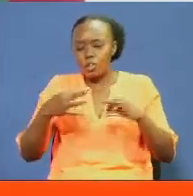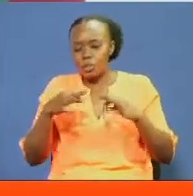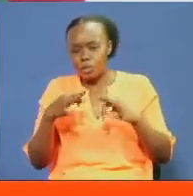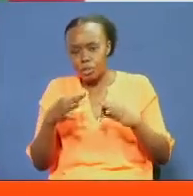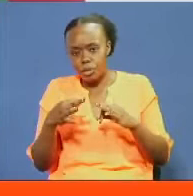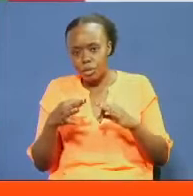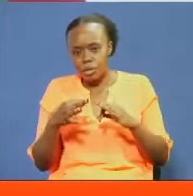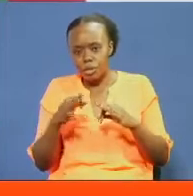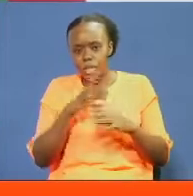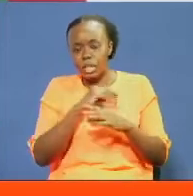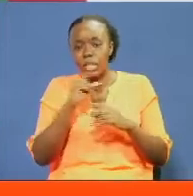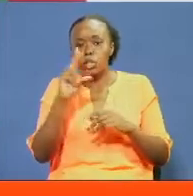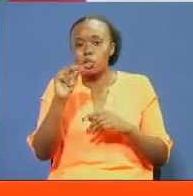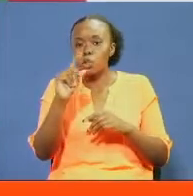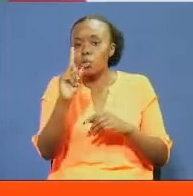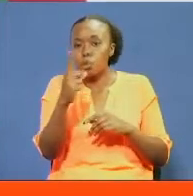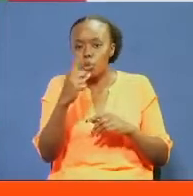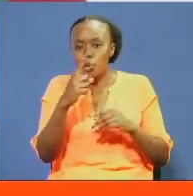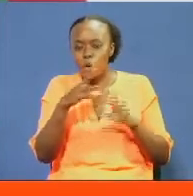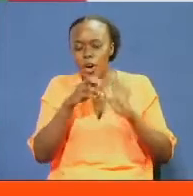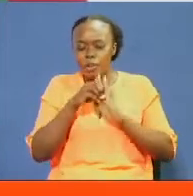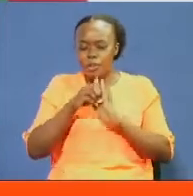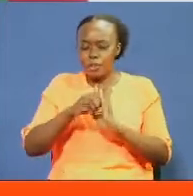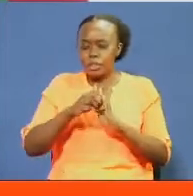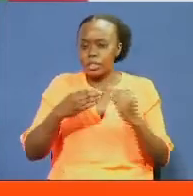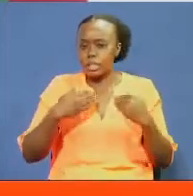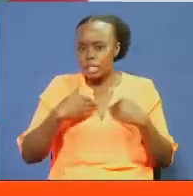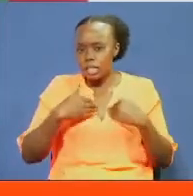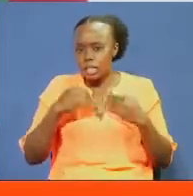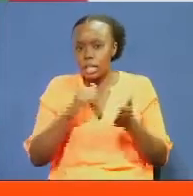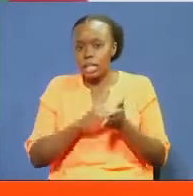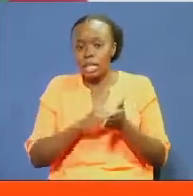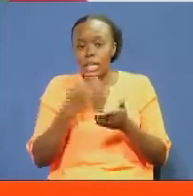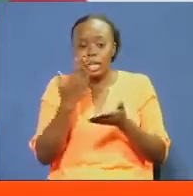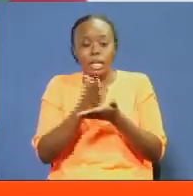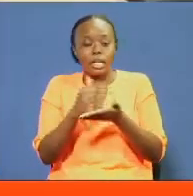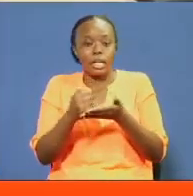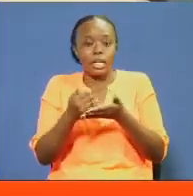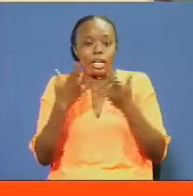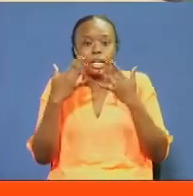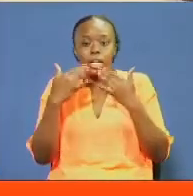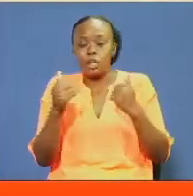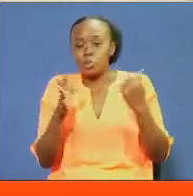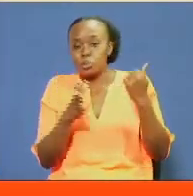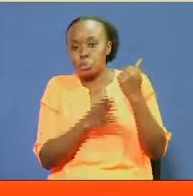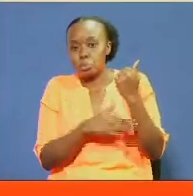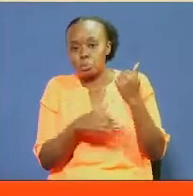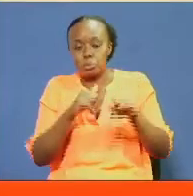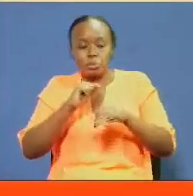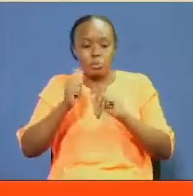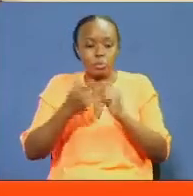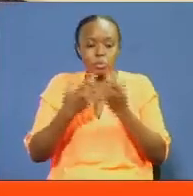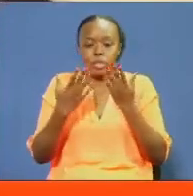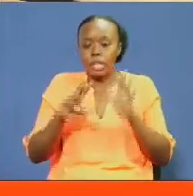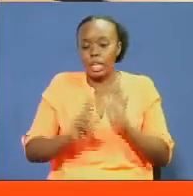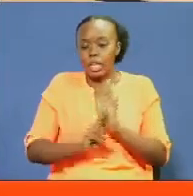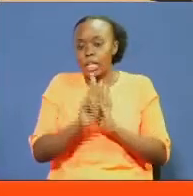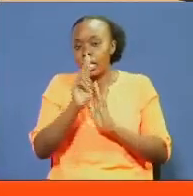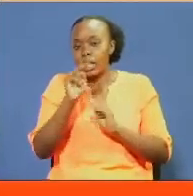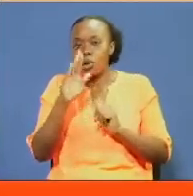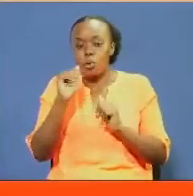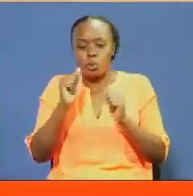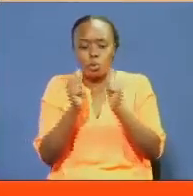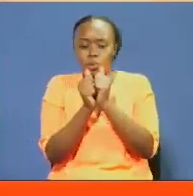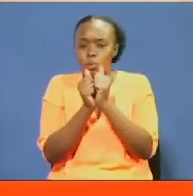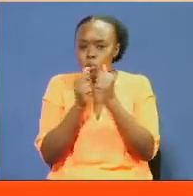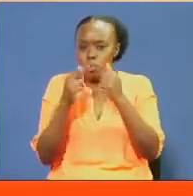charge and no one will be forced to get it, some education about it is critical. With the country aiming at vaccinating